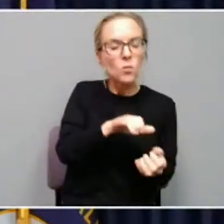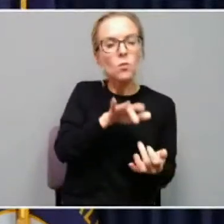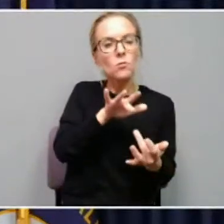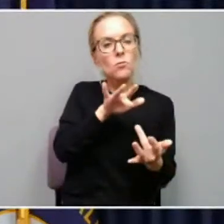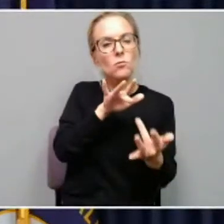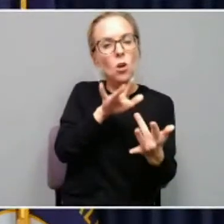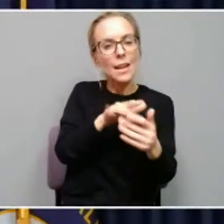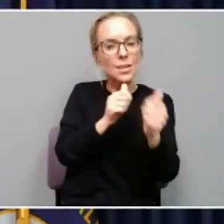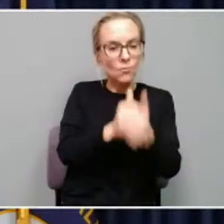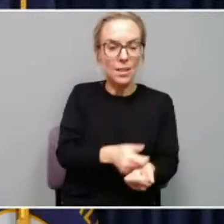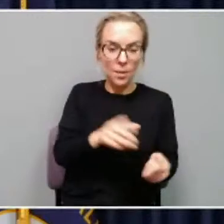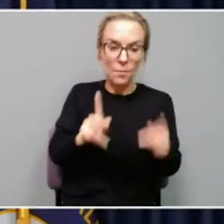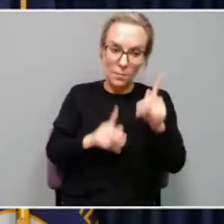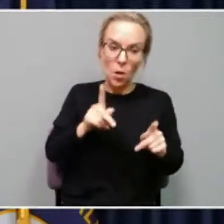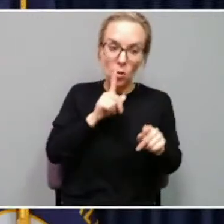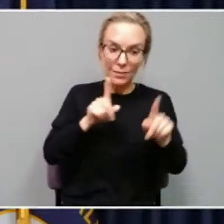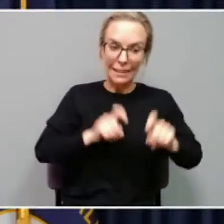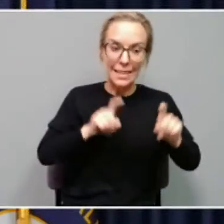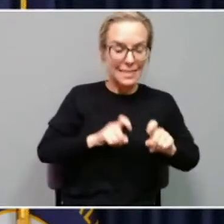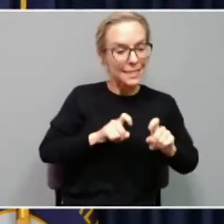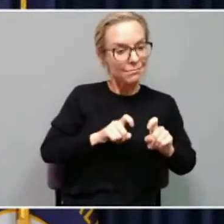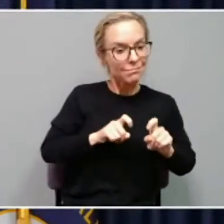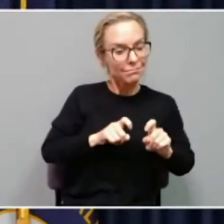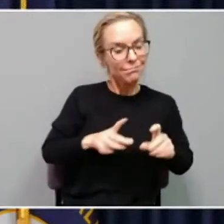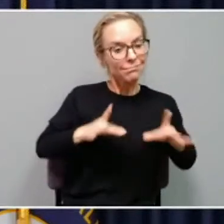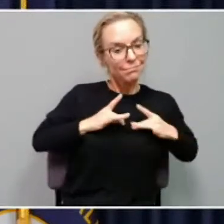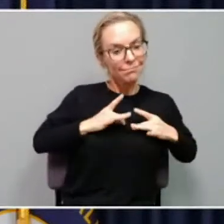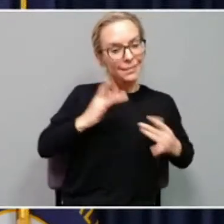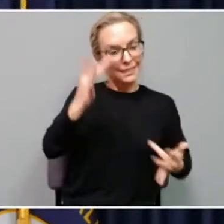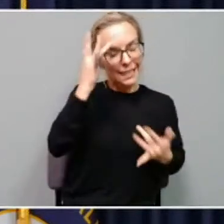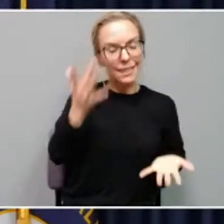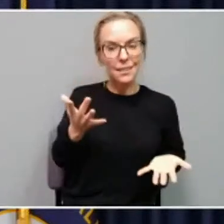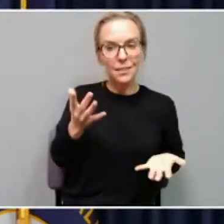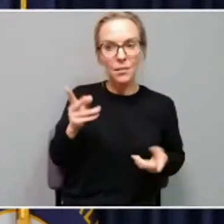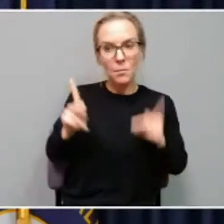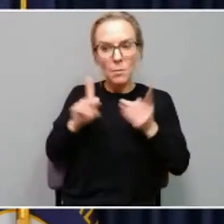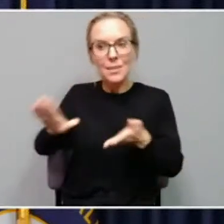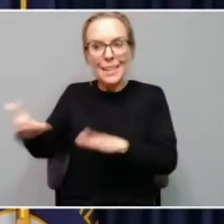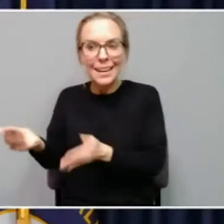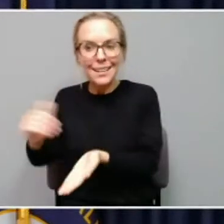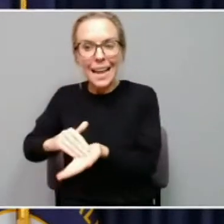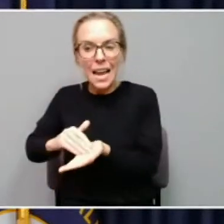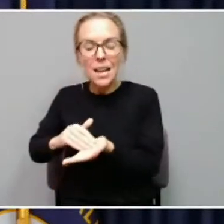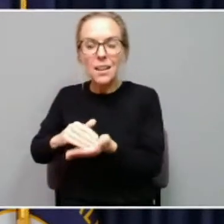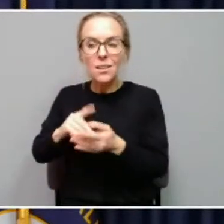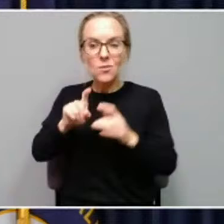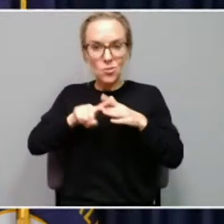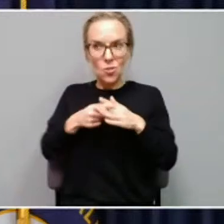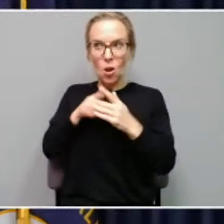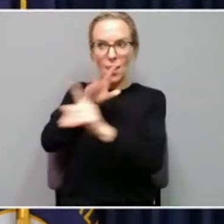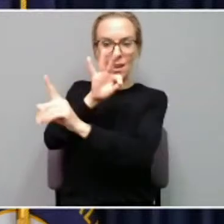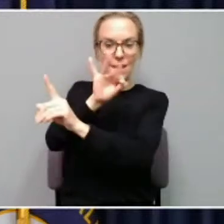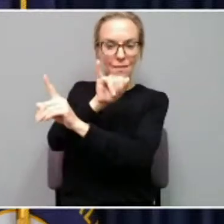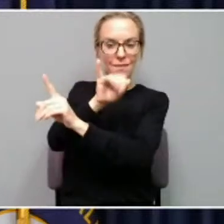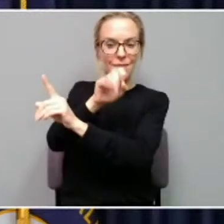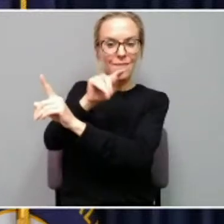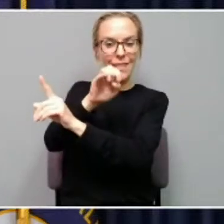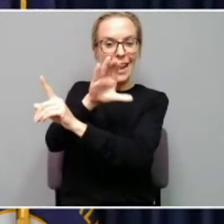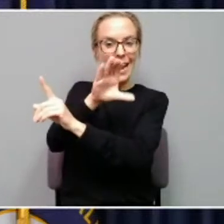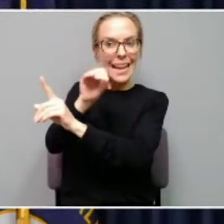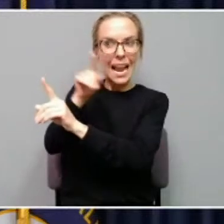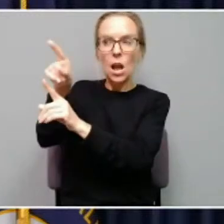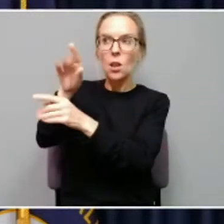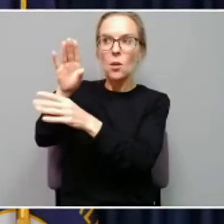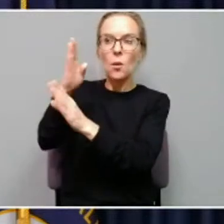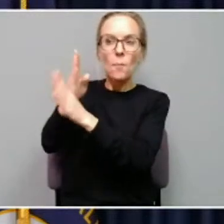testing positive. And now we're losing people again. Remember, it started with Fayette County losing bus drivers, and we